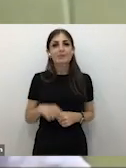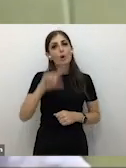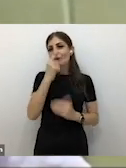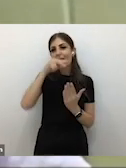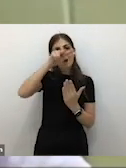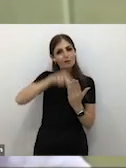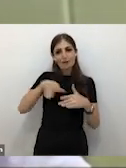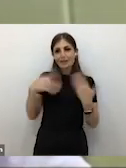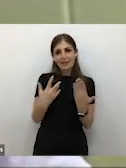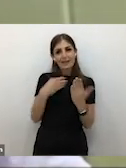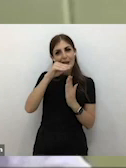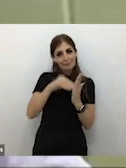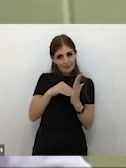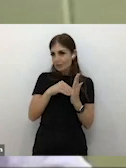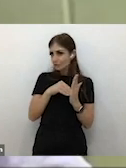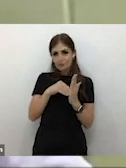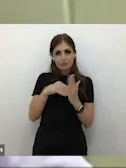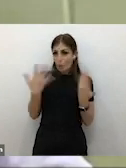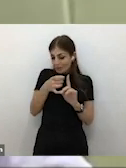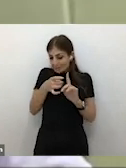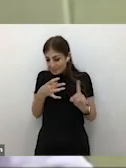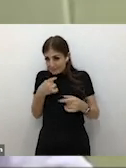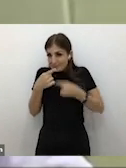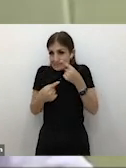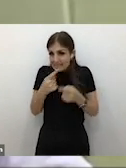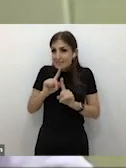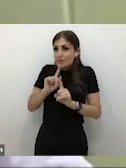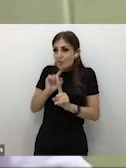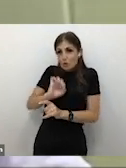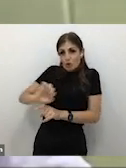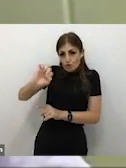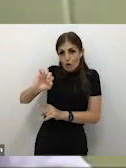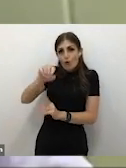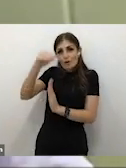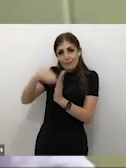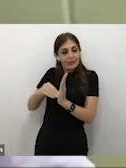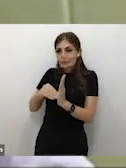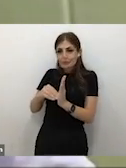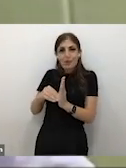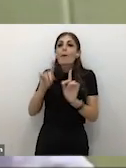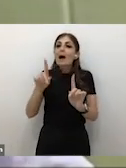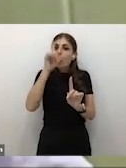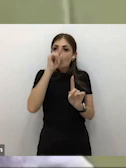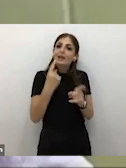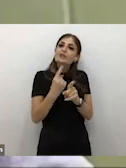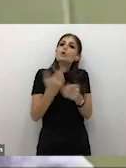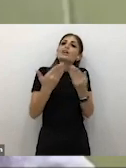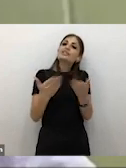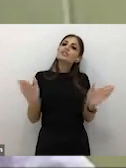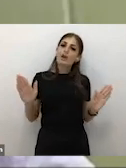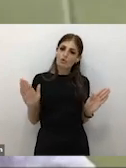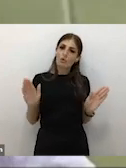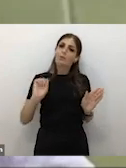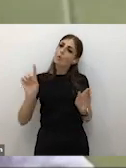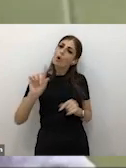draft applications for you or give you really specific detailed advice on your specific application, but we can talk to you generally about what